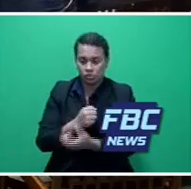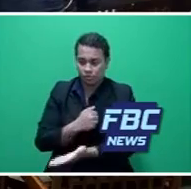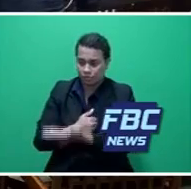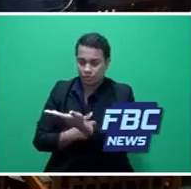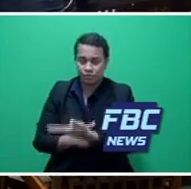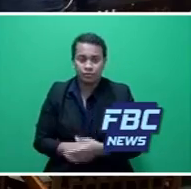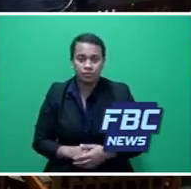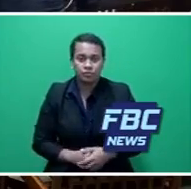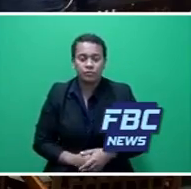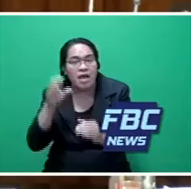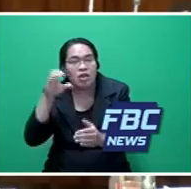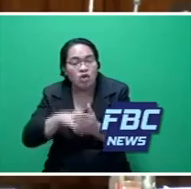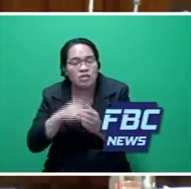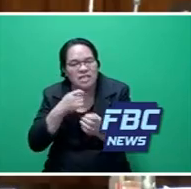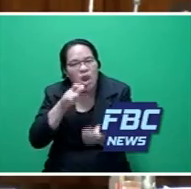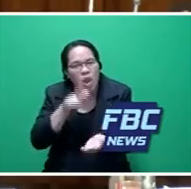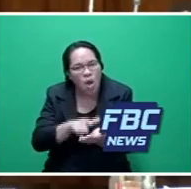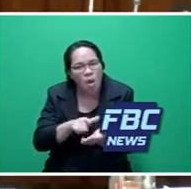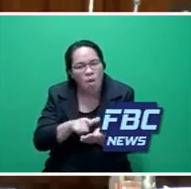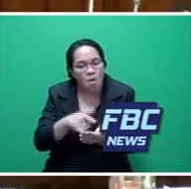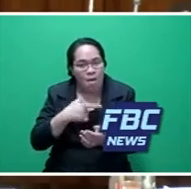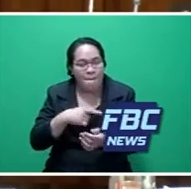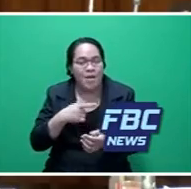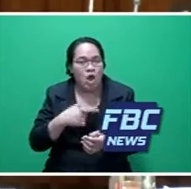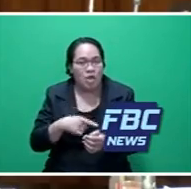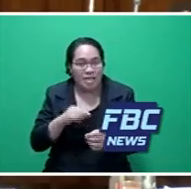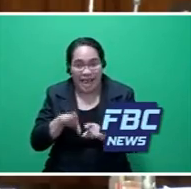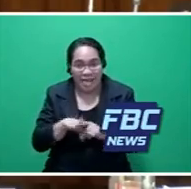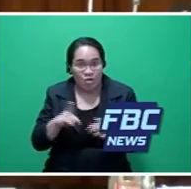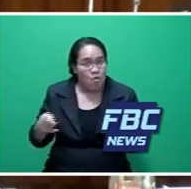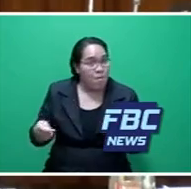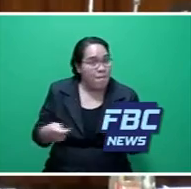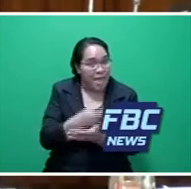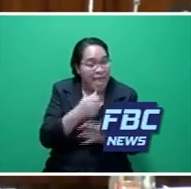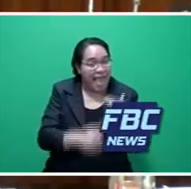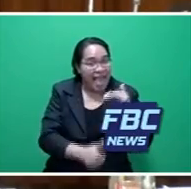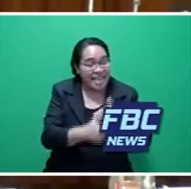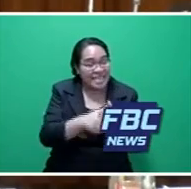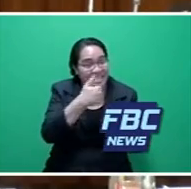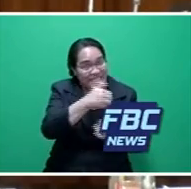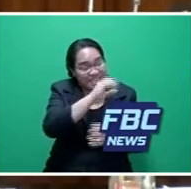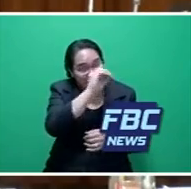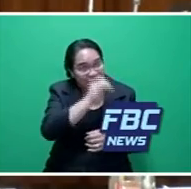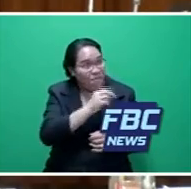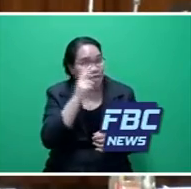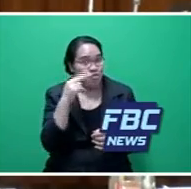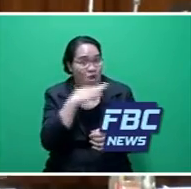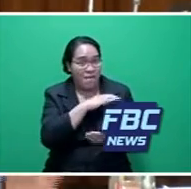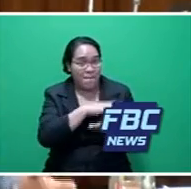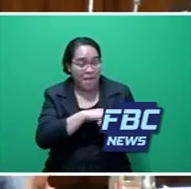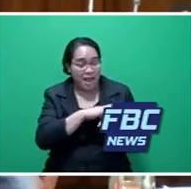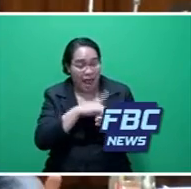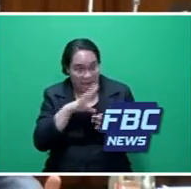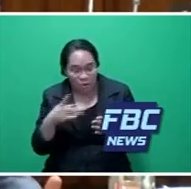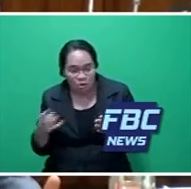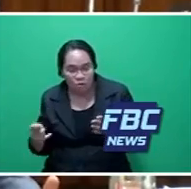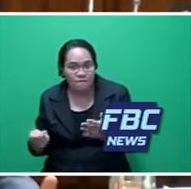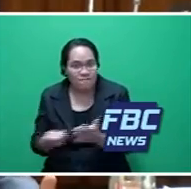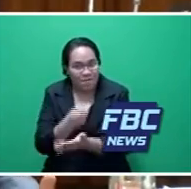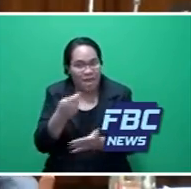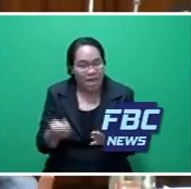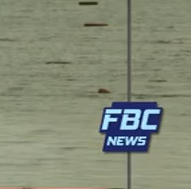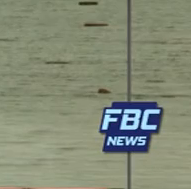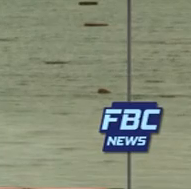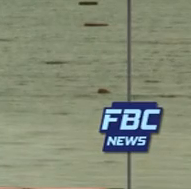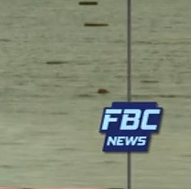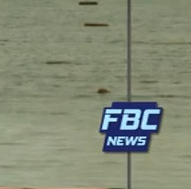the cost of that is much lower because it's like paying in excess of 6% for the 200 million. Now it's being financed at less than 2%.